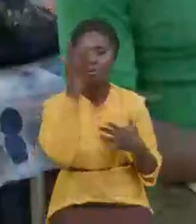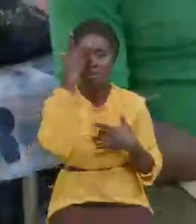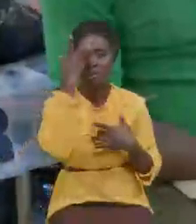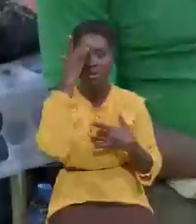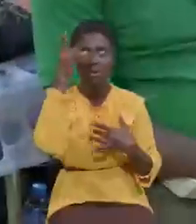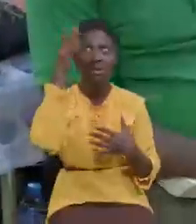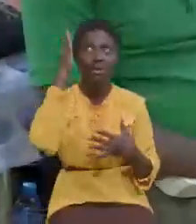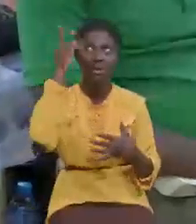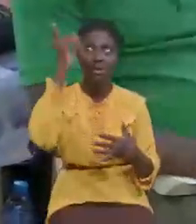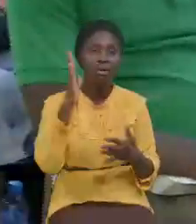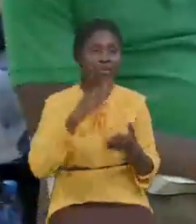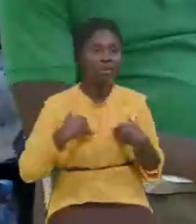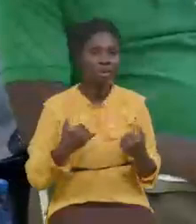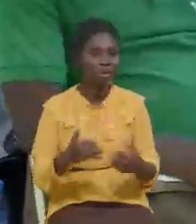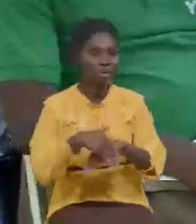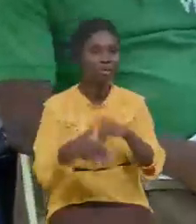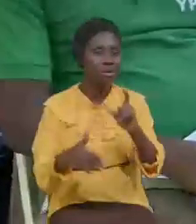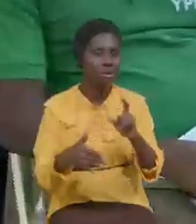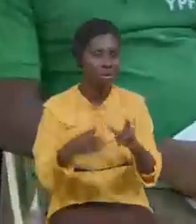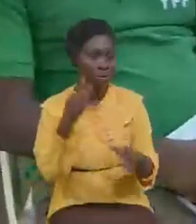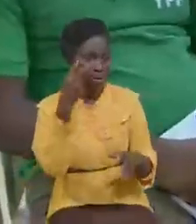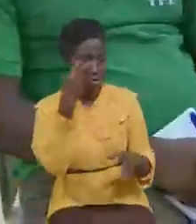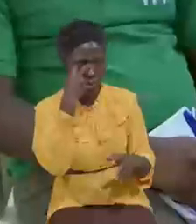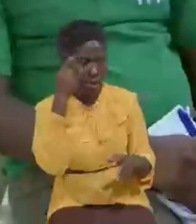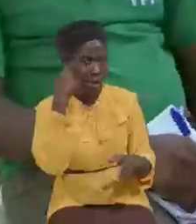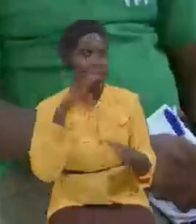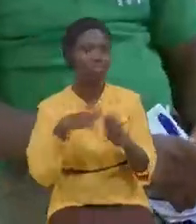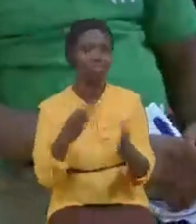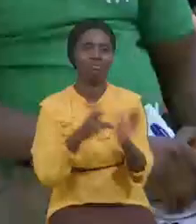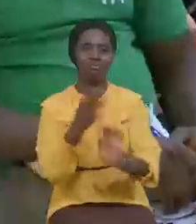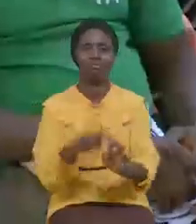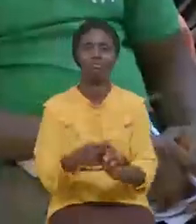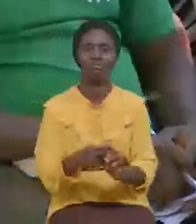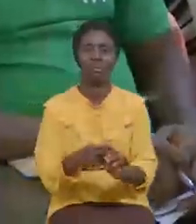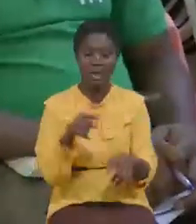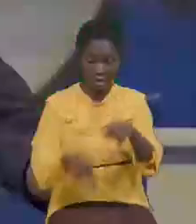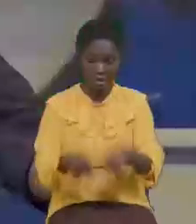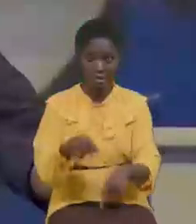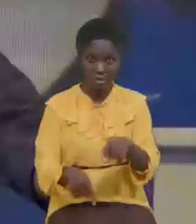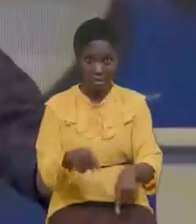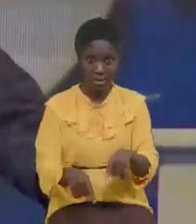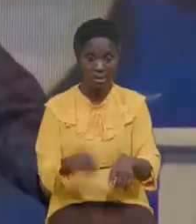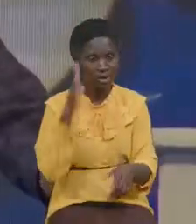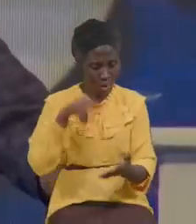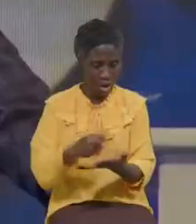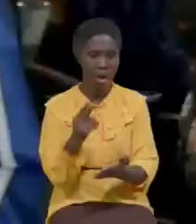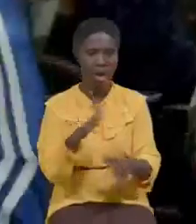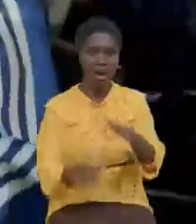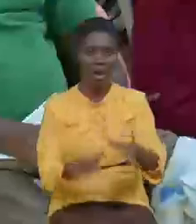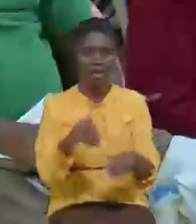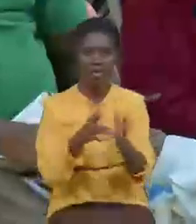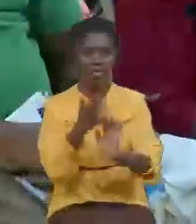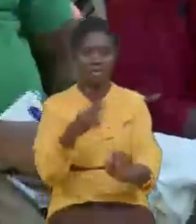tonight? Blind eyes will open. The lame will rise up and